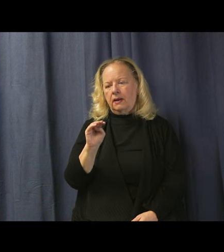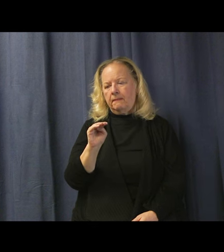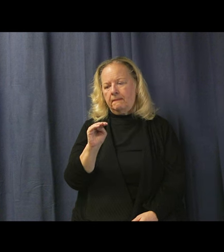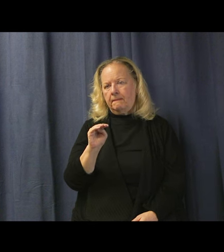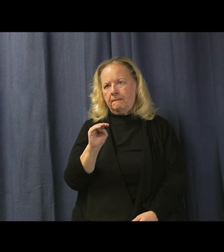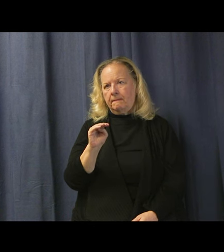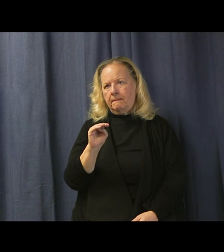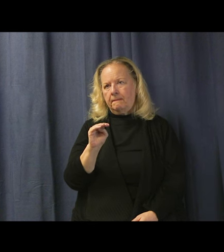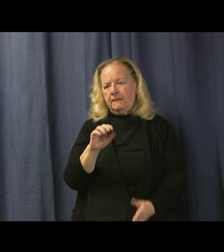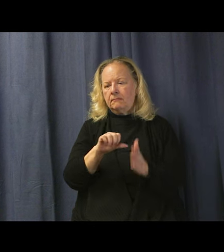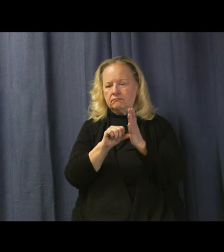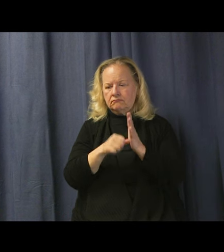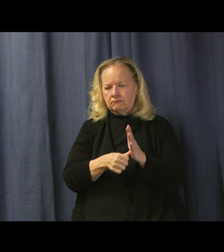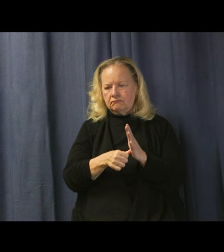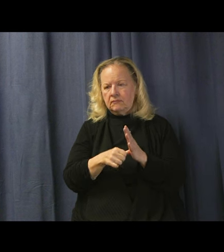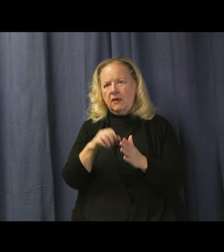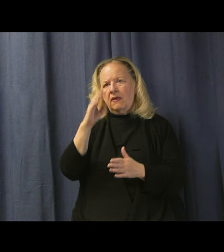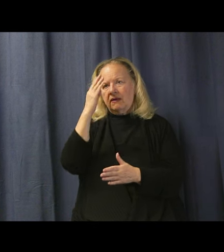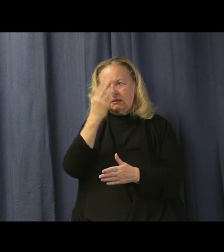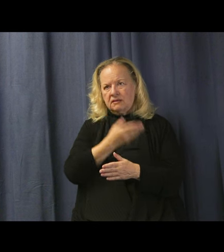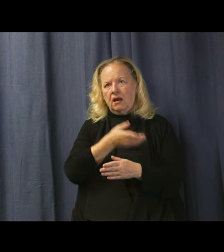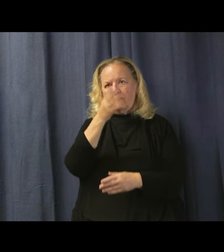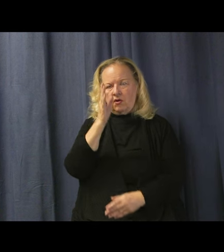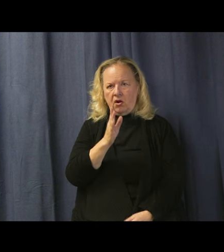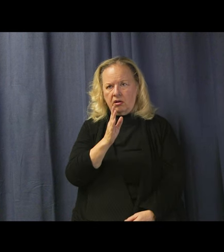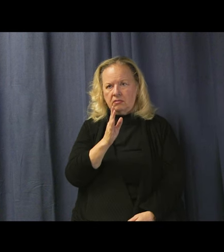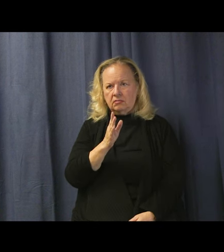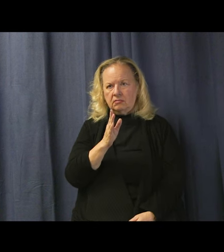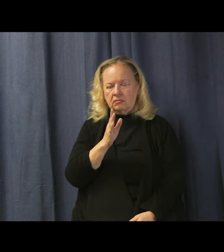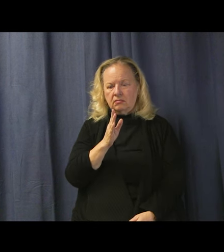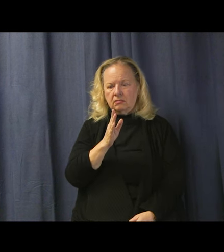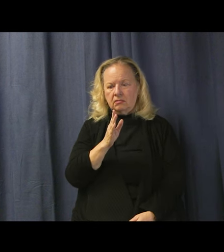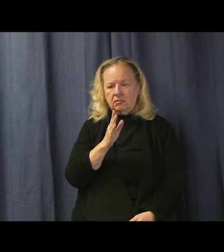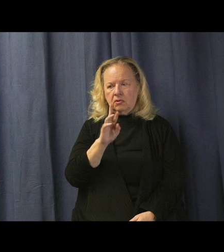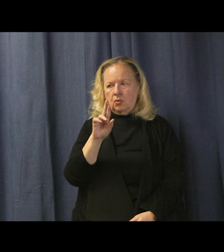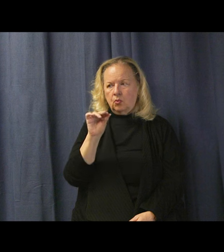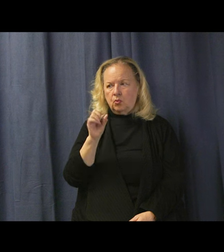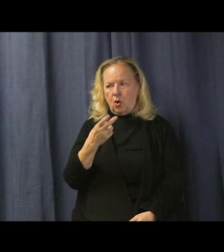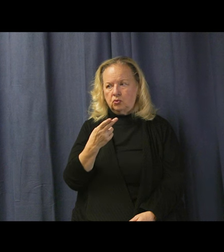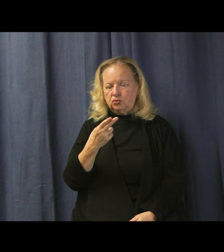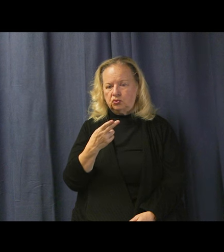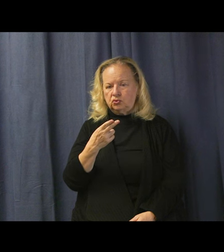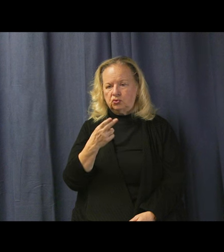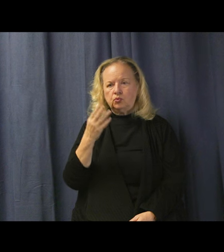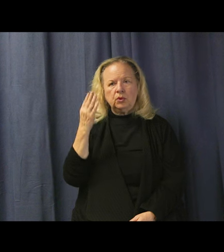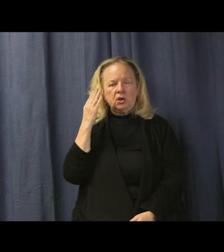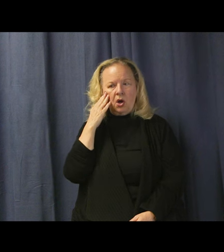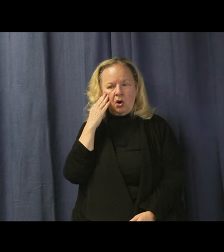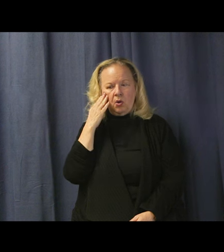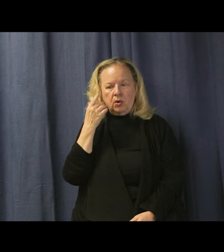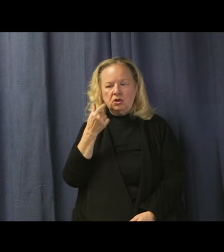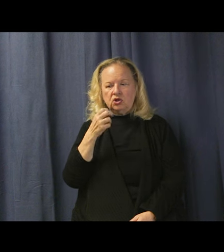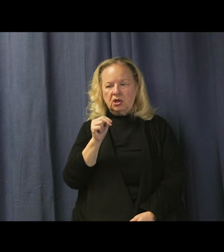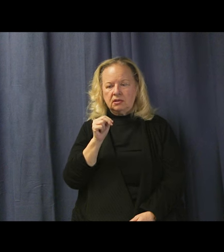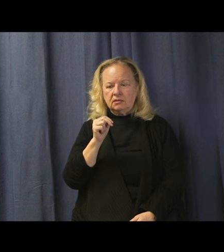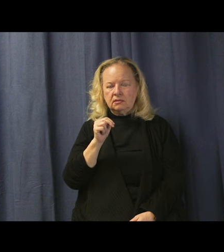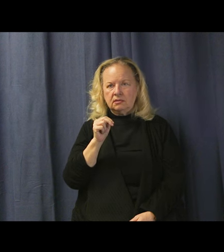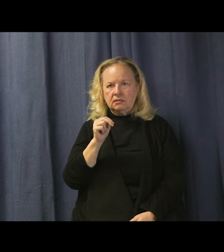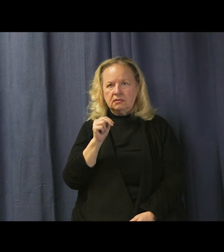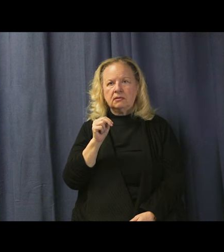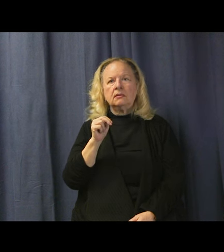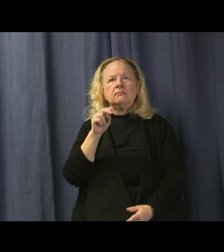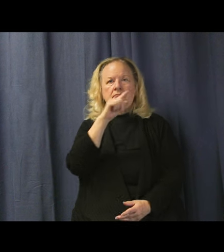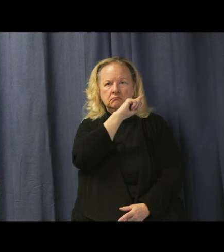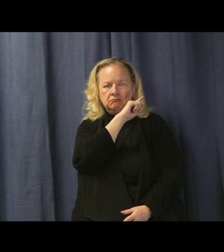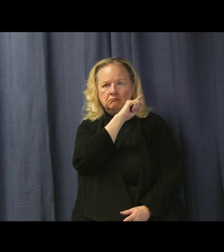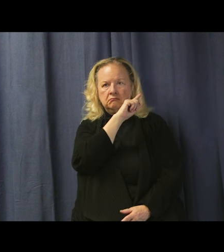it's emphasizing on the Son of God. Here I talked about Rosh. We know in Genesis 49:26, Rosh means